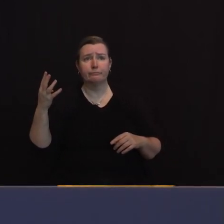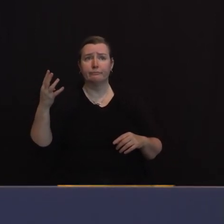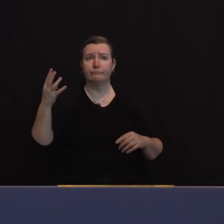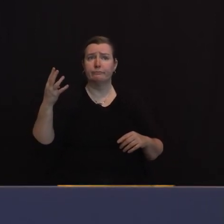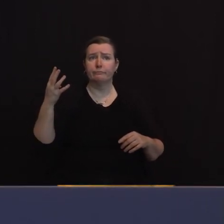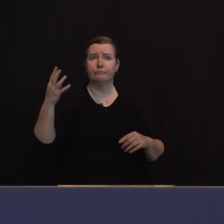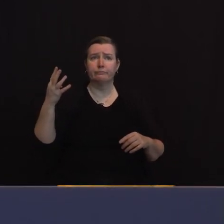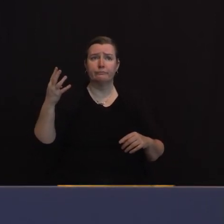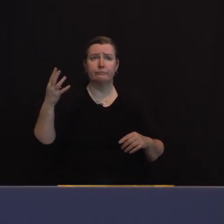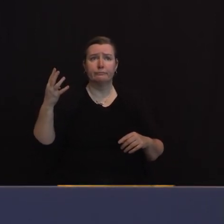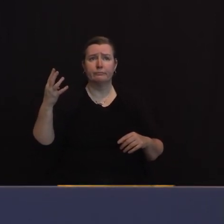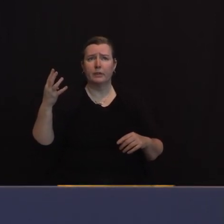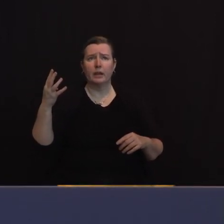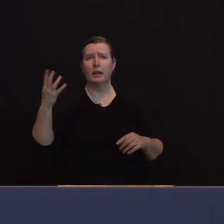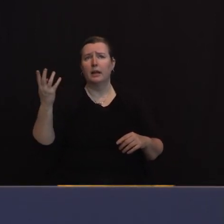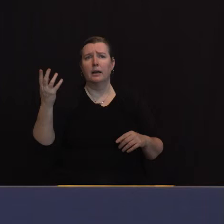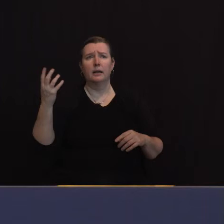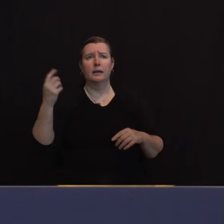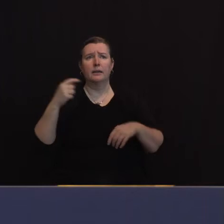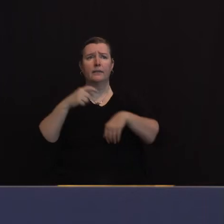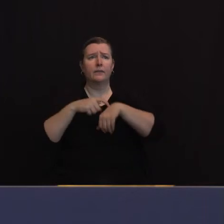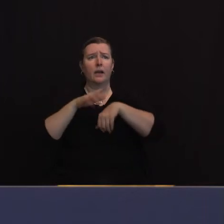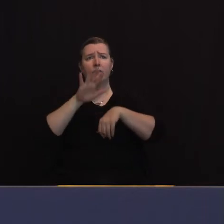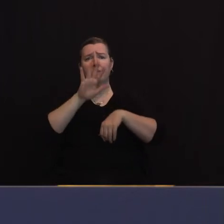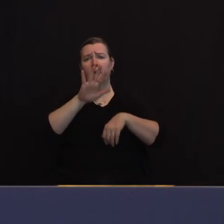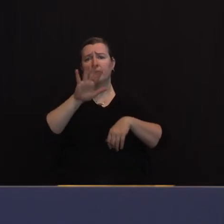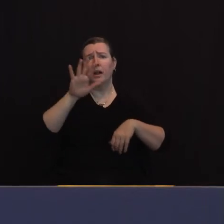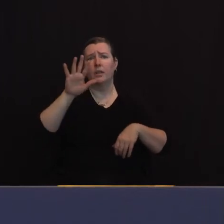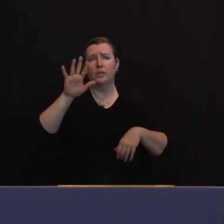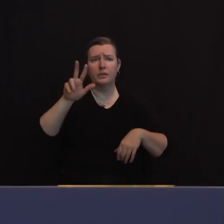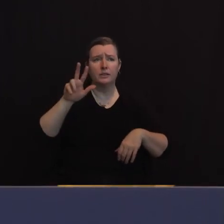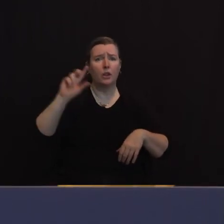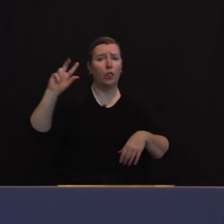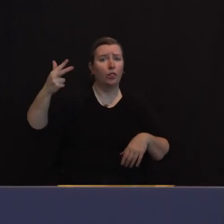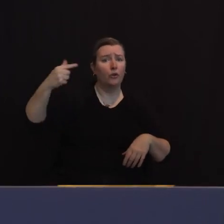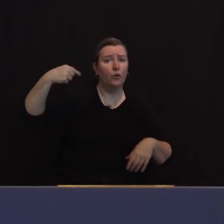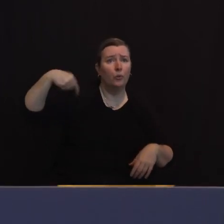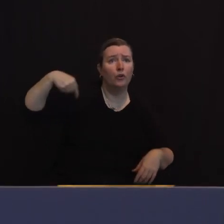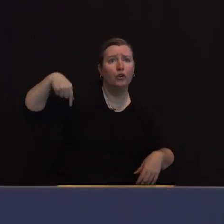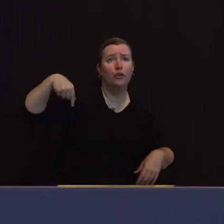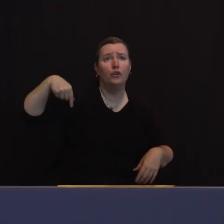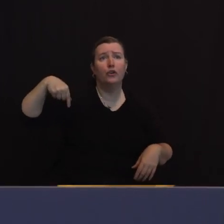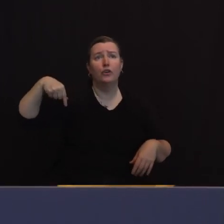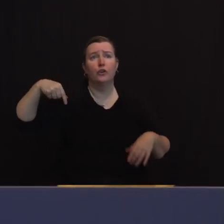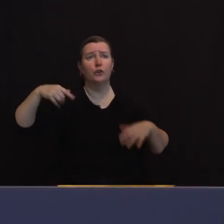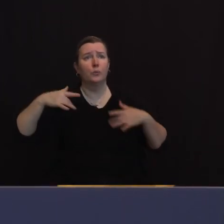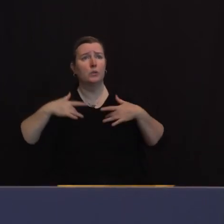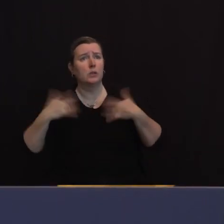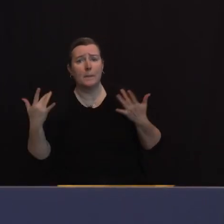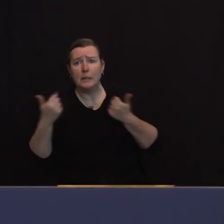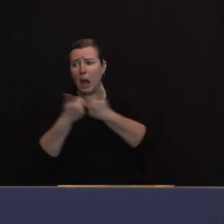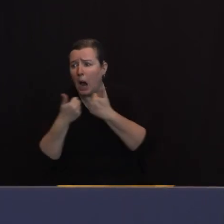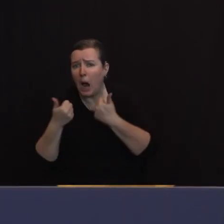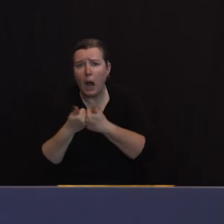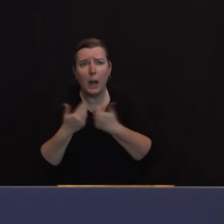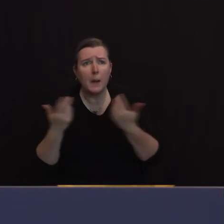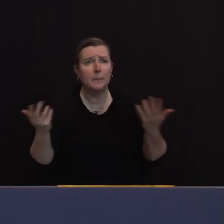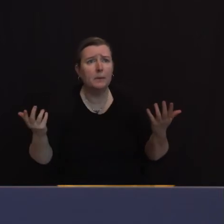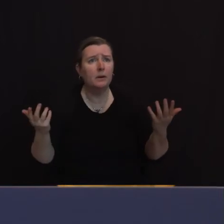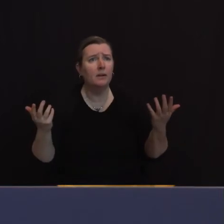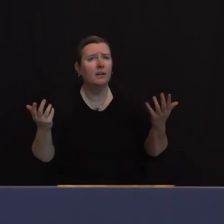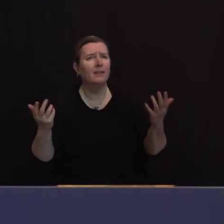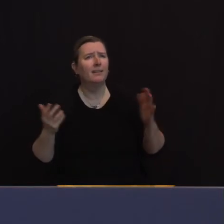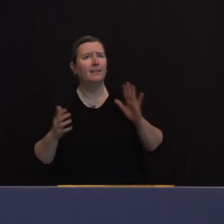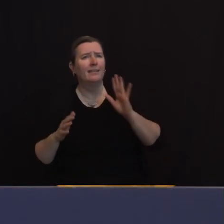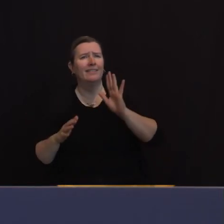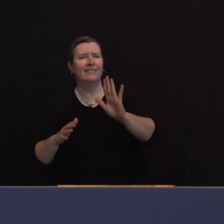5:52 of the third quarter, you have to give us an assessment of the game. The jury is still way out on the impact